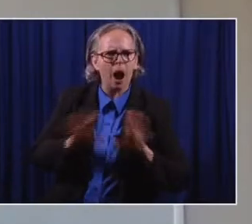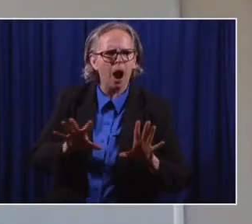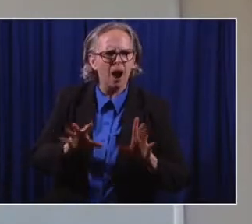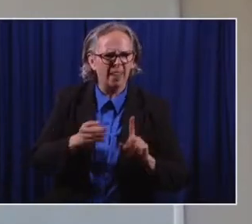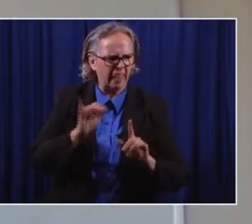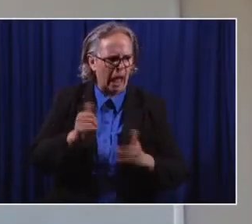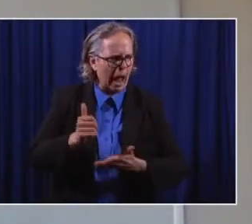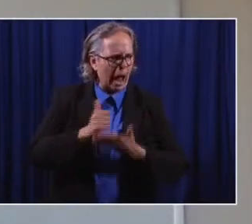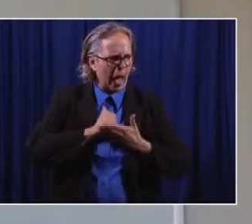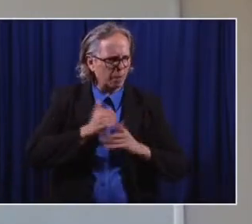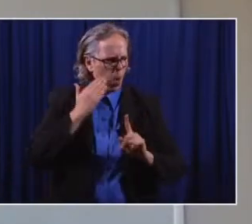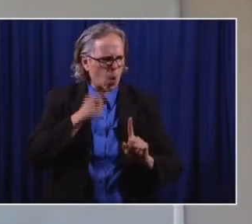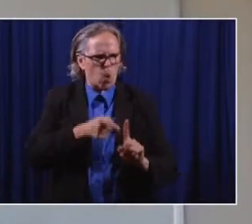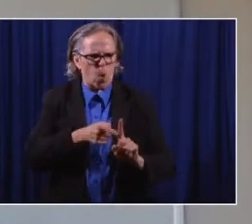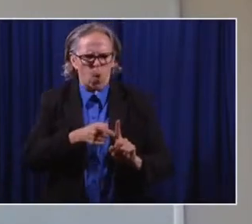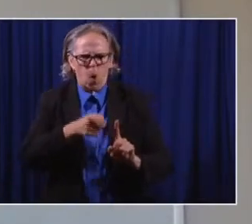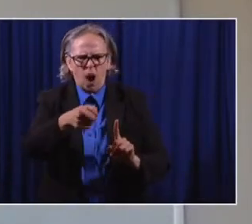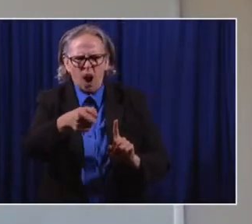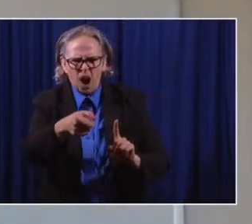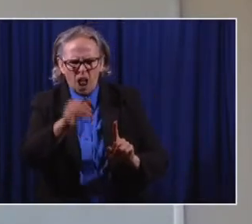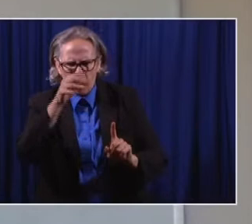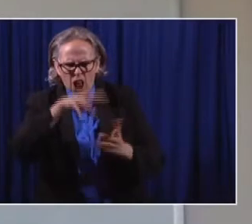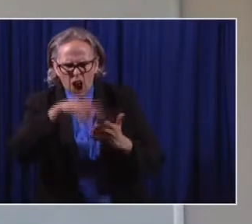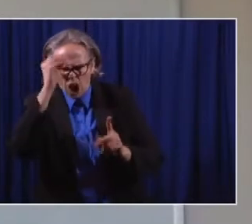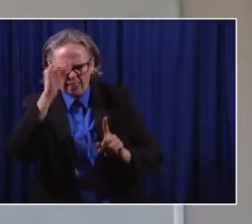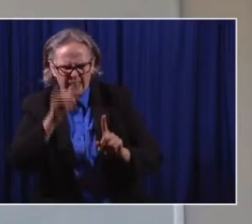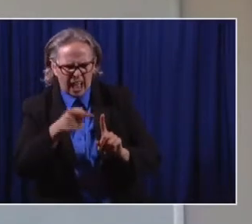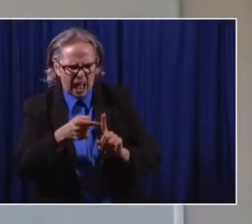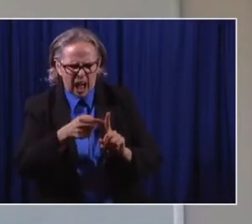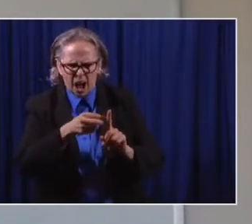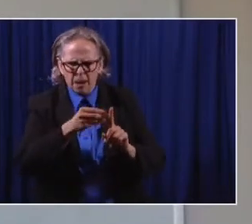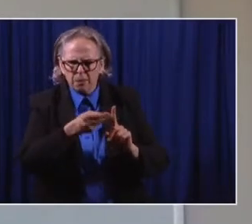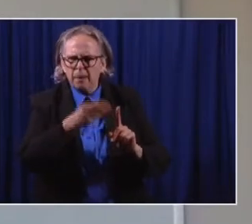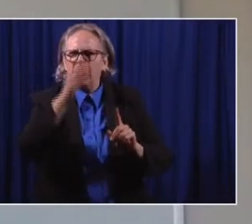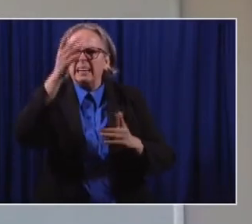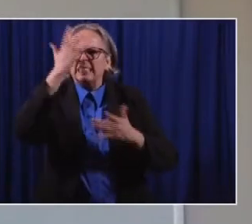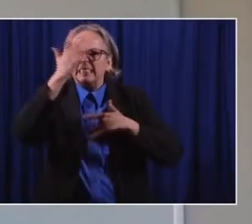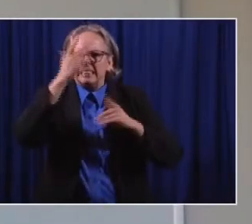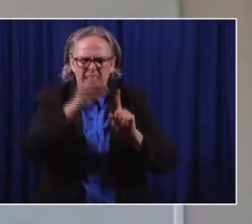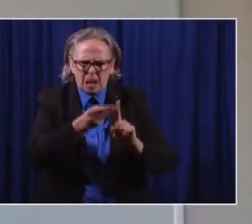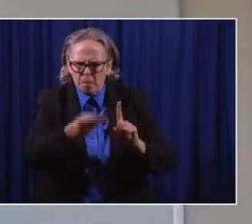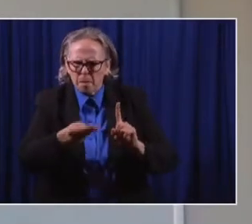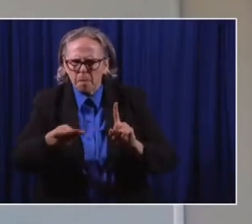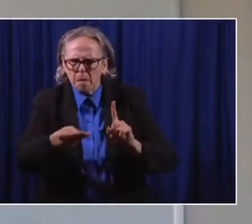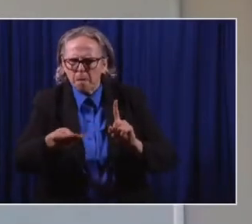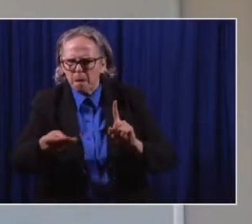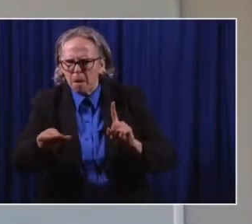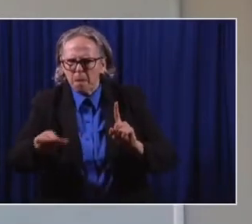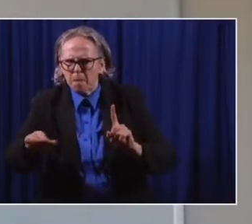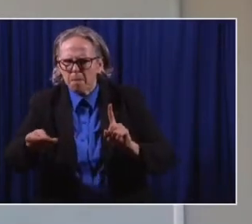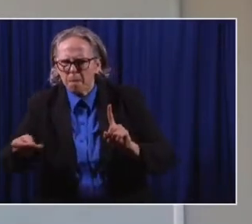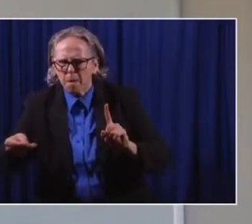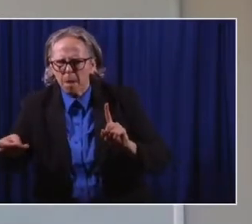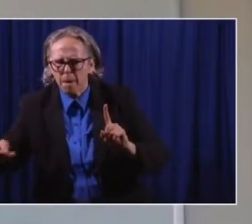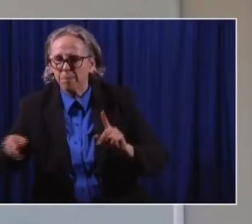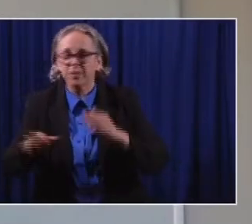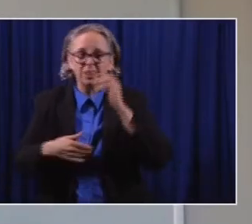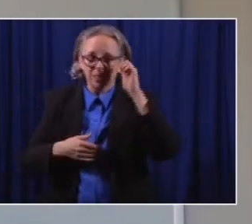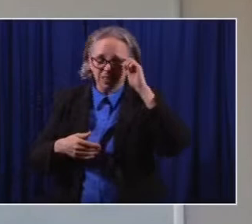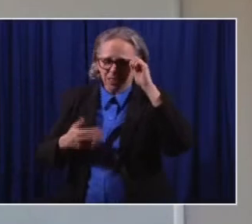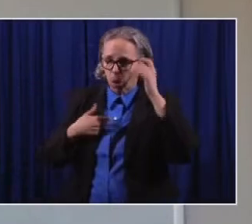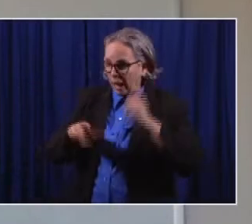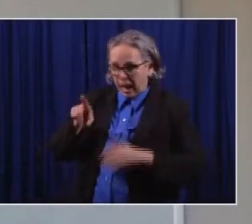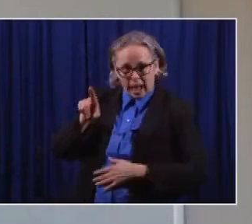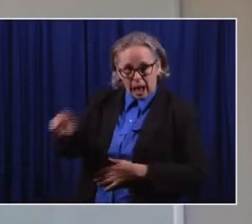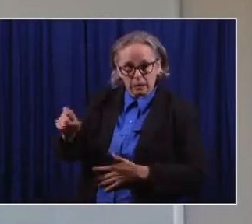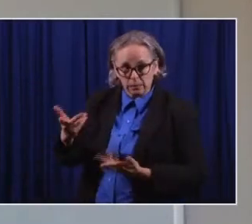being transmitted throughout the community. But basically what we tell them when you say, when you're going to give us some information, here's exactly what